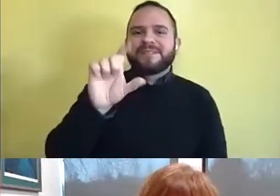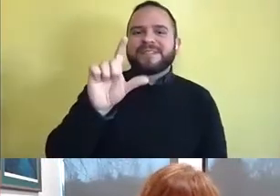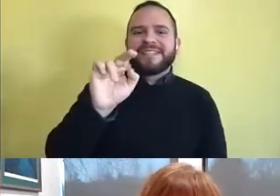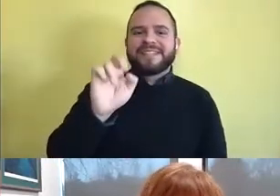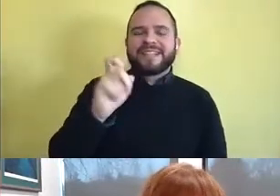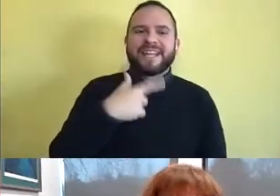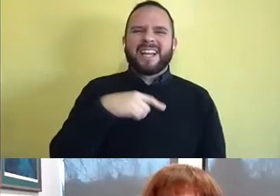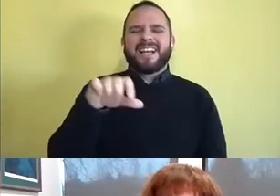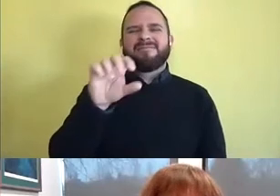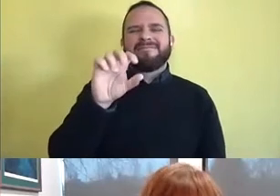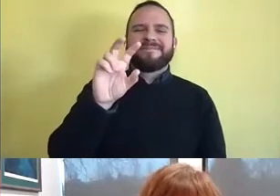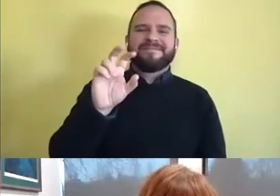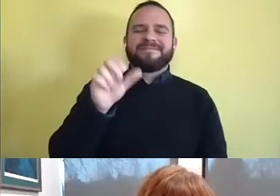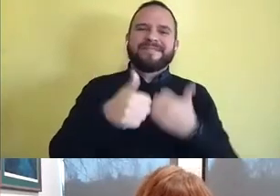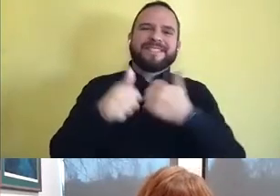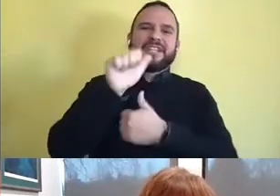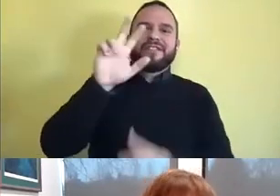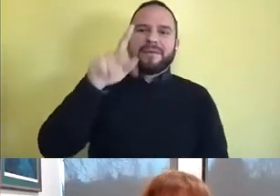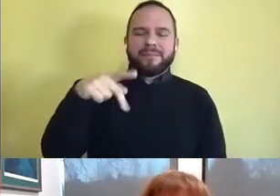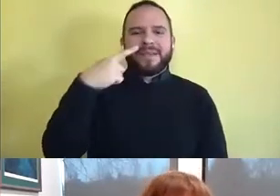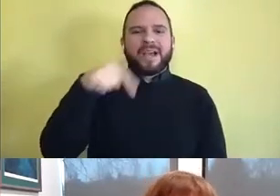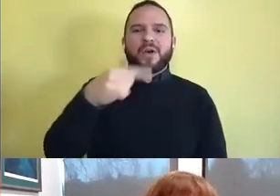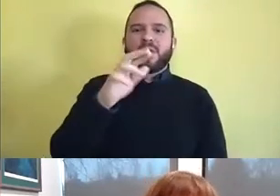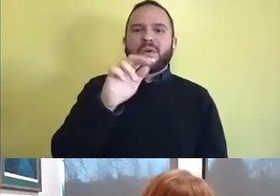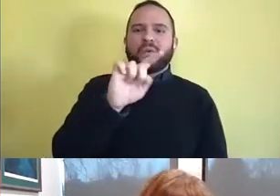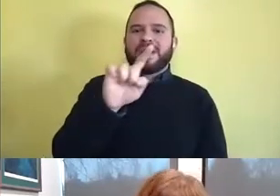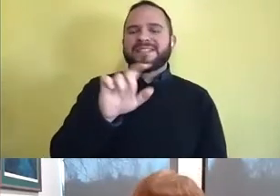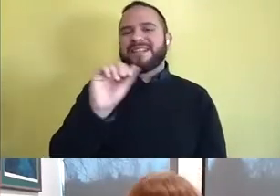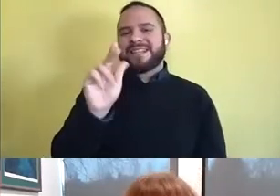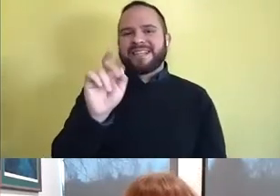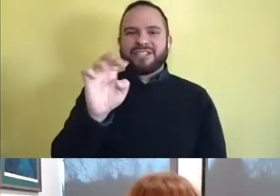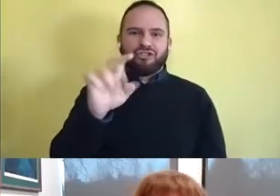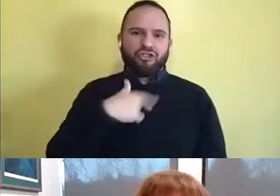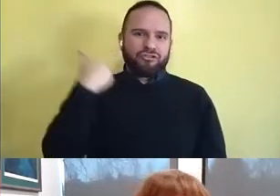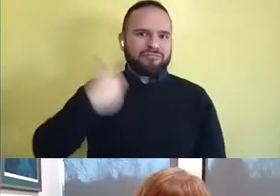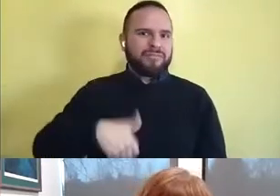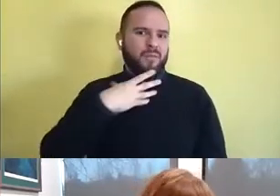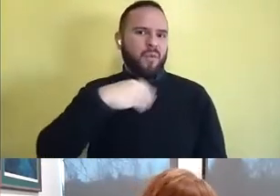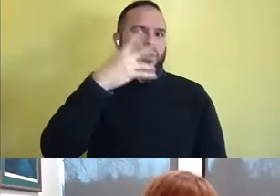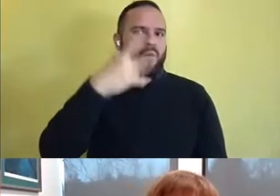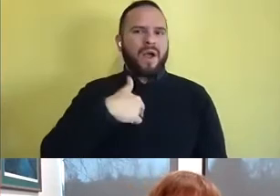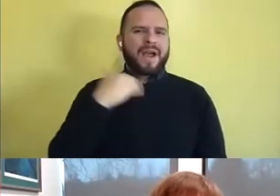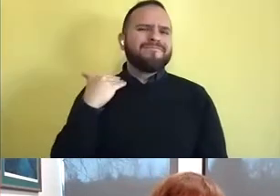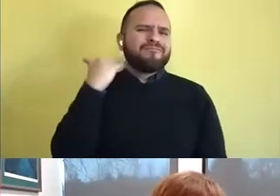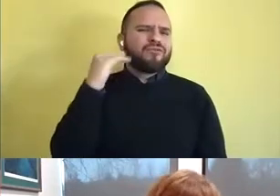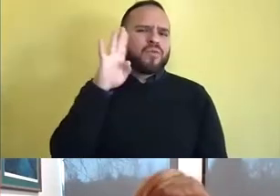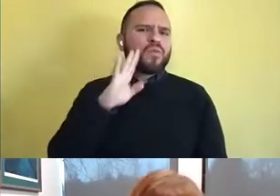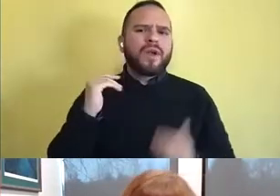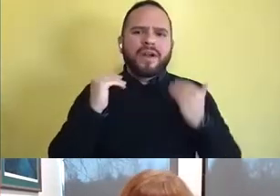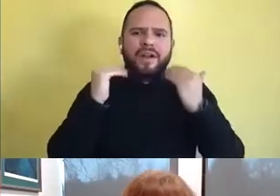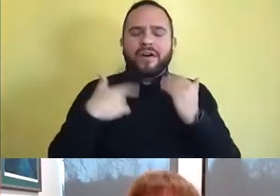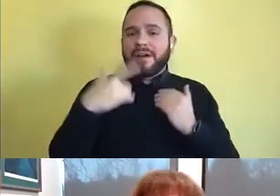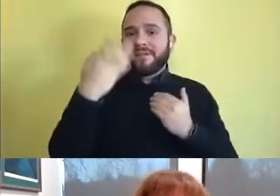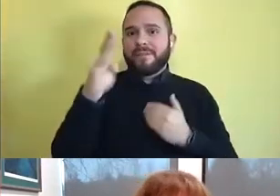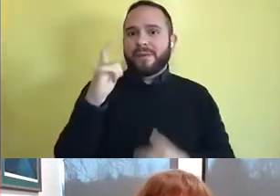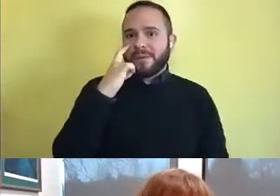of Grants and Communications at Kessler Foundation. I'm a white female. I have short brown hair. I'm wearing blue